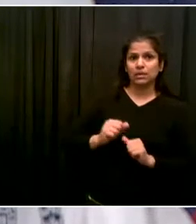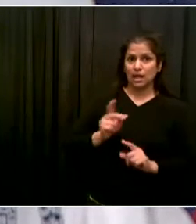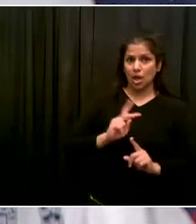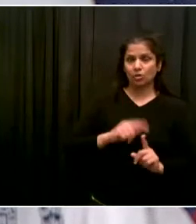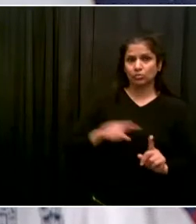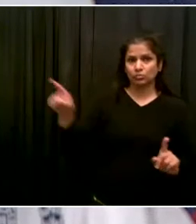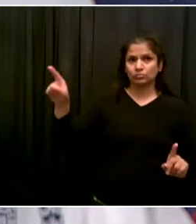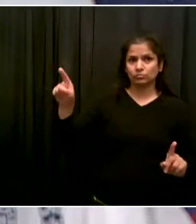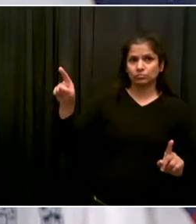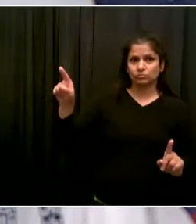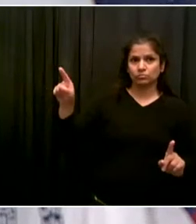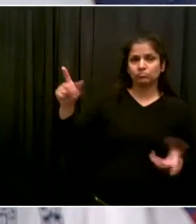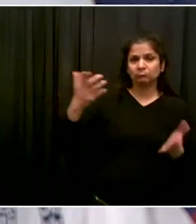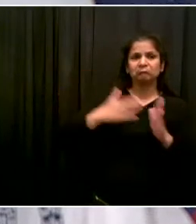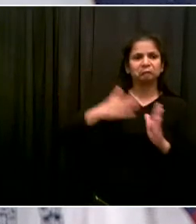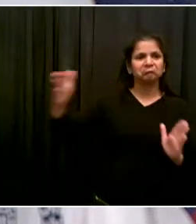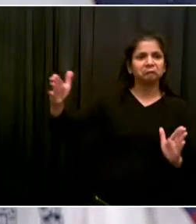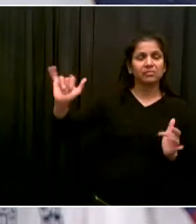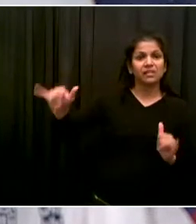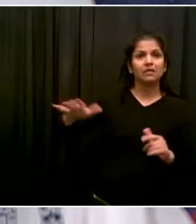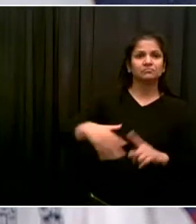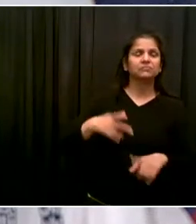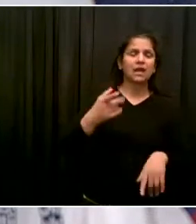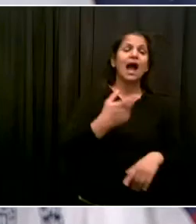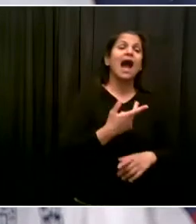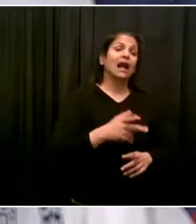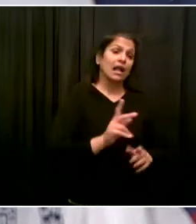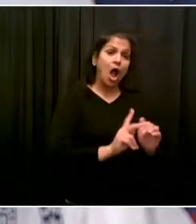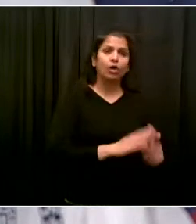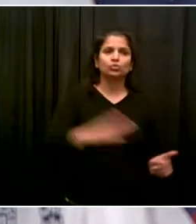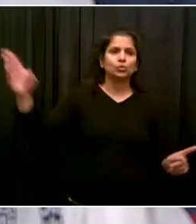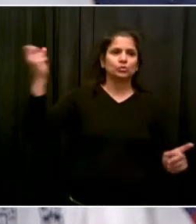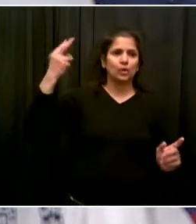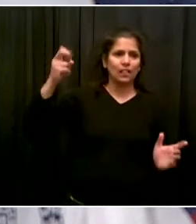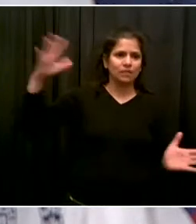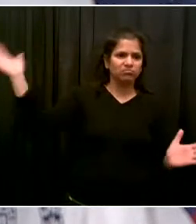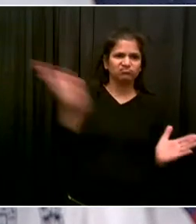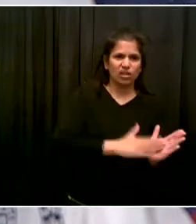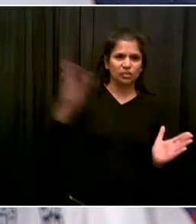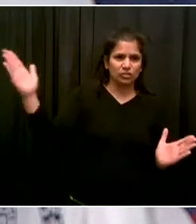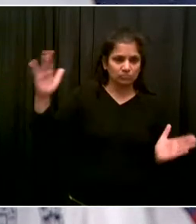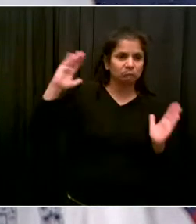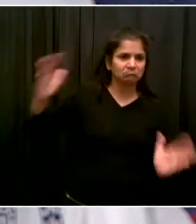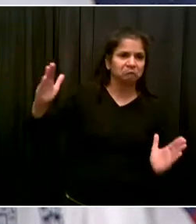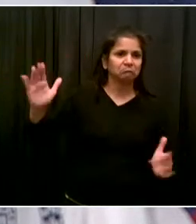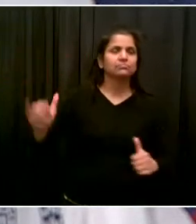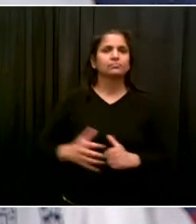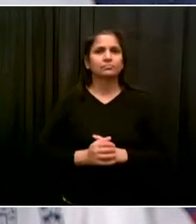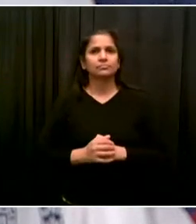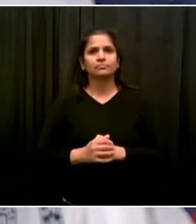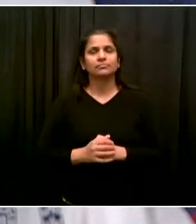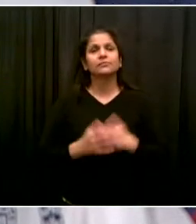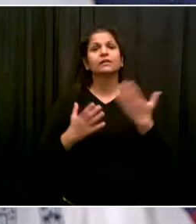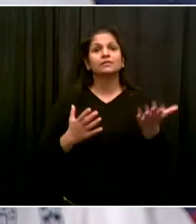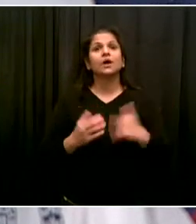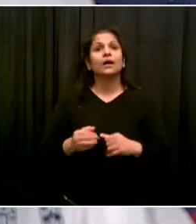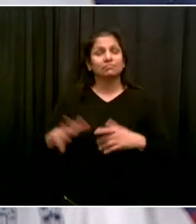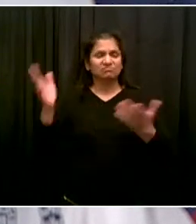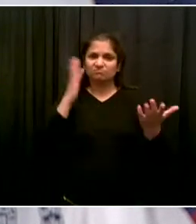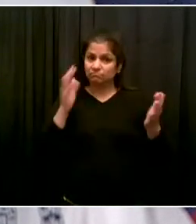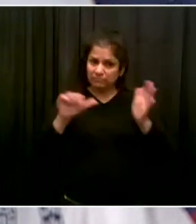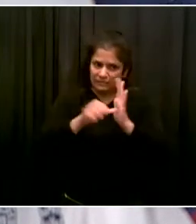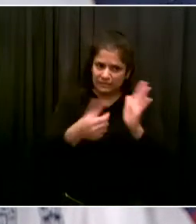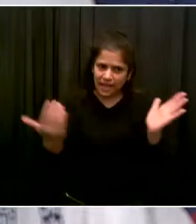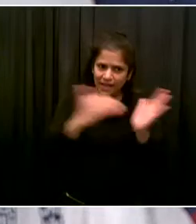free, it's exciting, and I know a lot of educators are excited about it, a lot of families are excited about it, and I